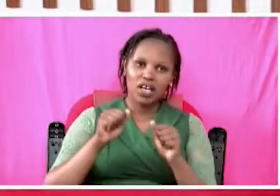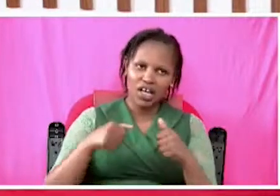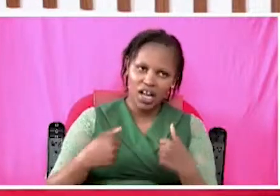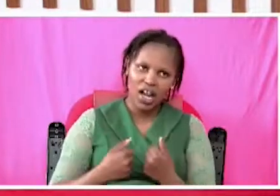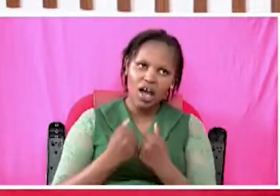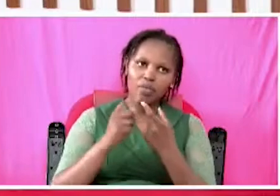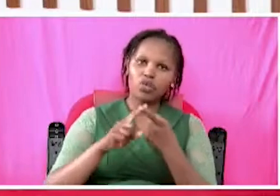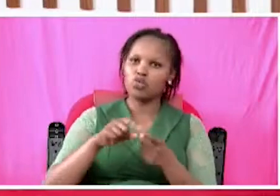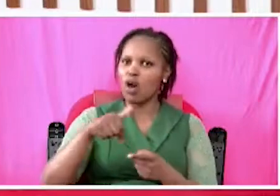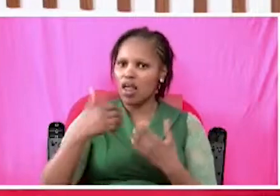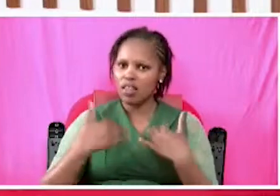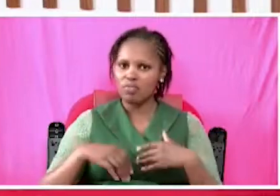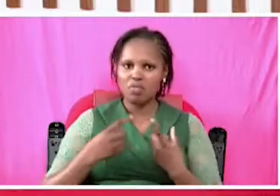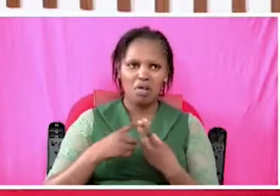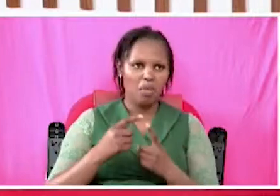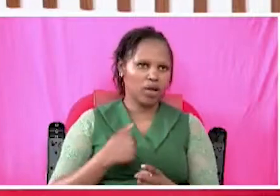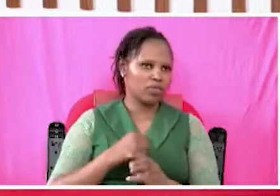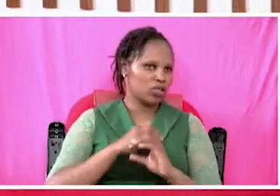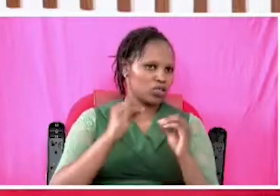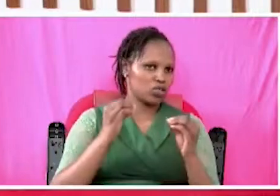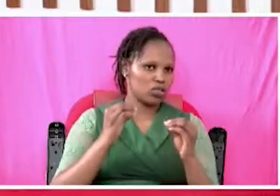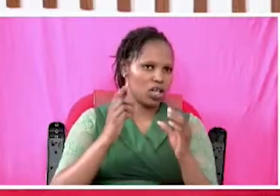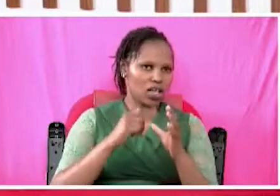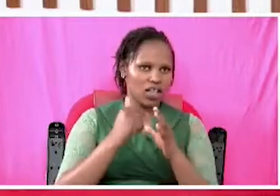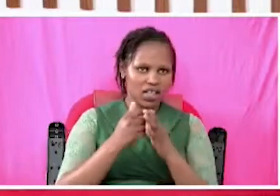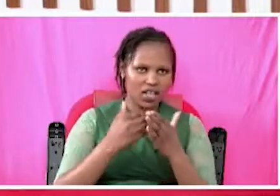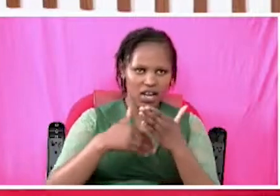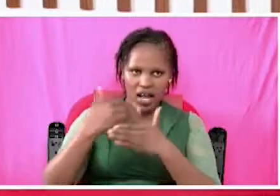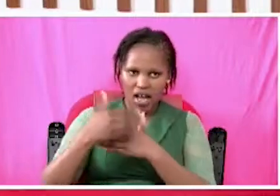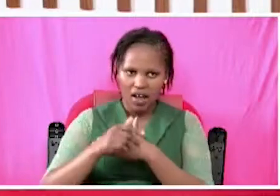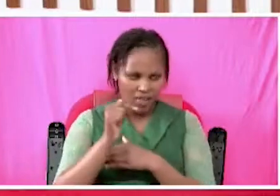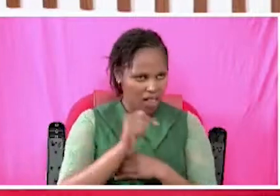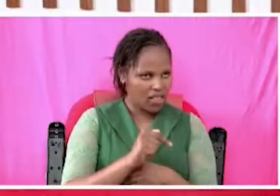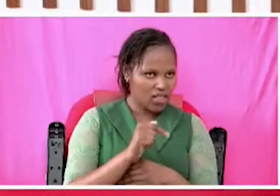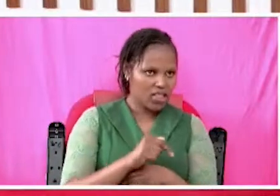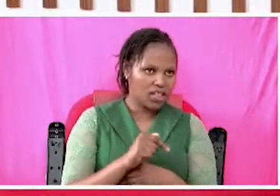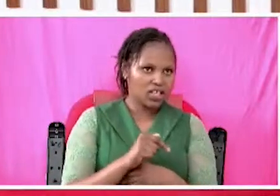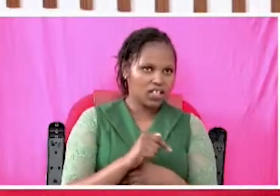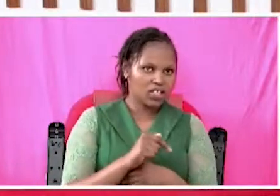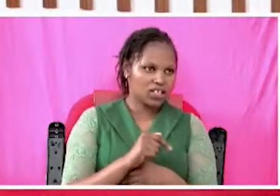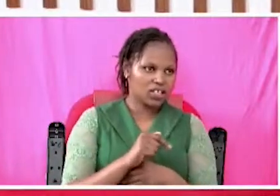particularly after this type of battle.